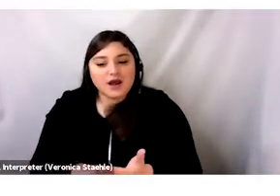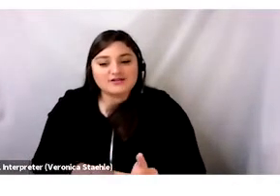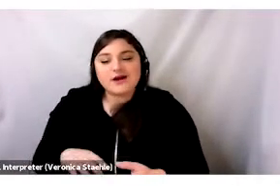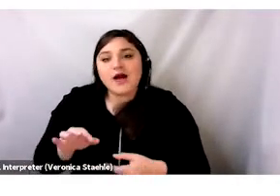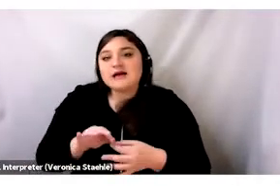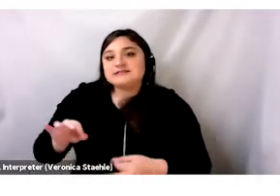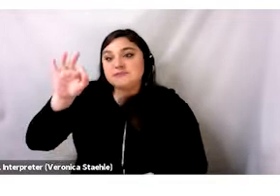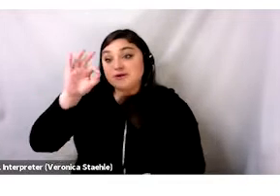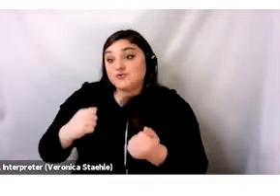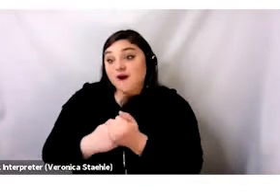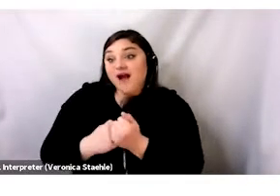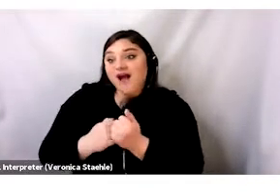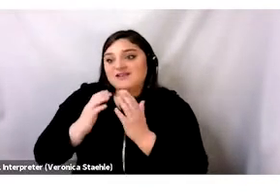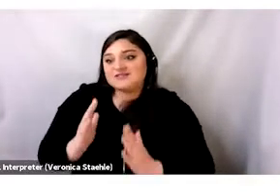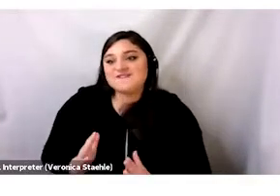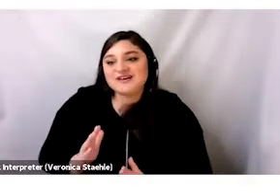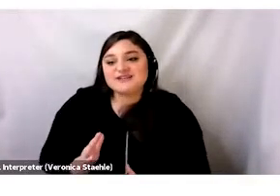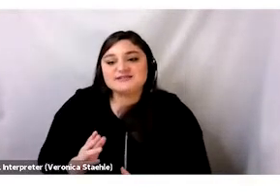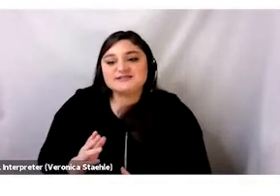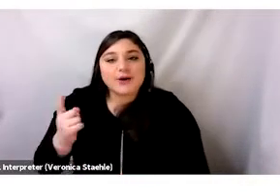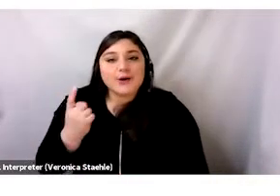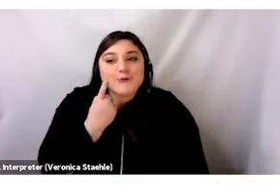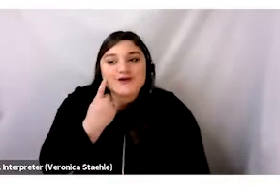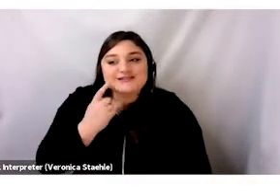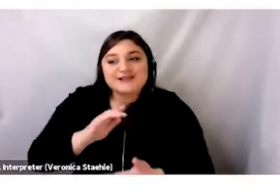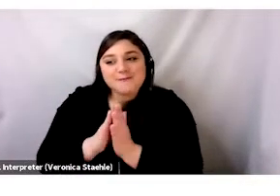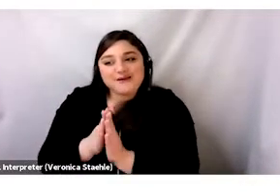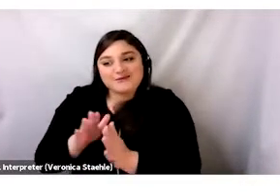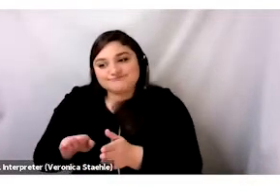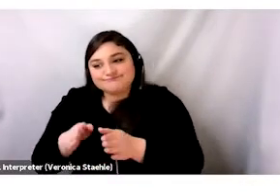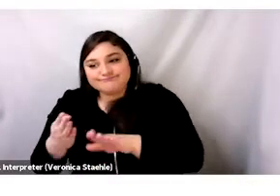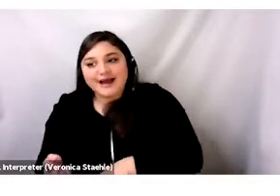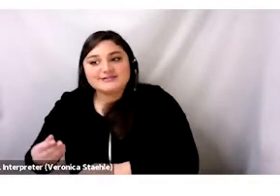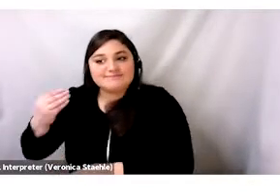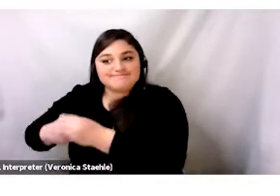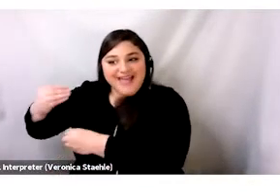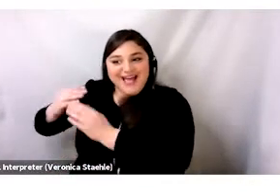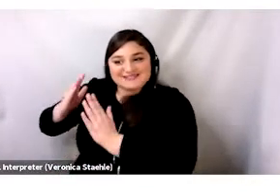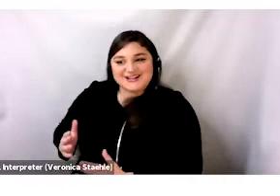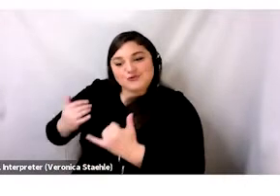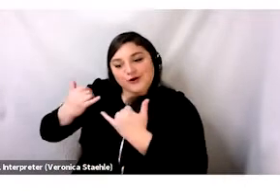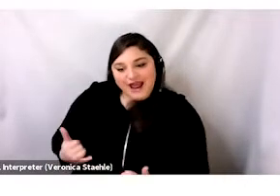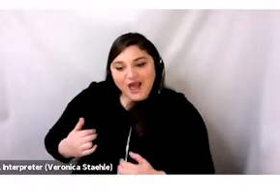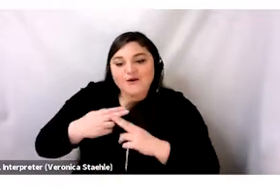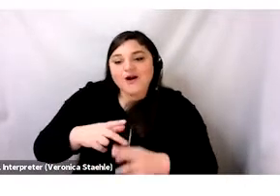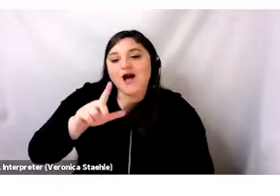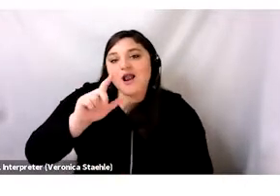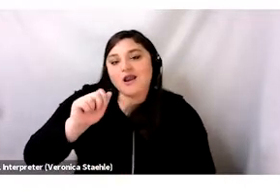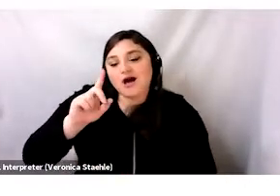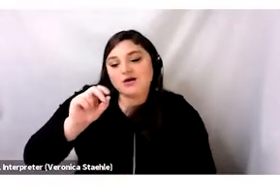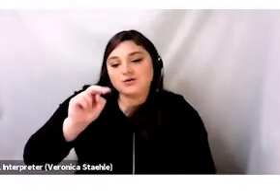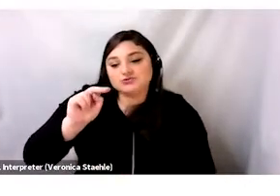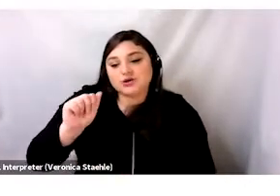spiritual activist who very recently became an ancestor, LaDonna Brave Bull Allard. She was a